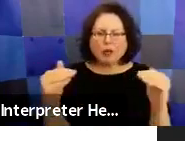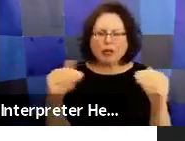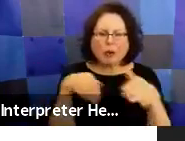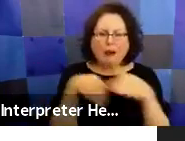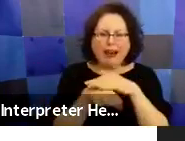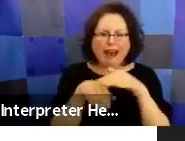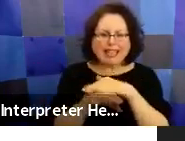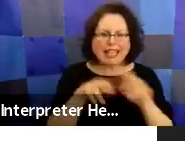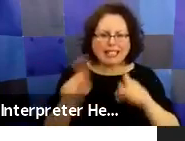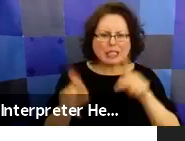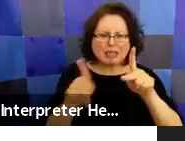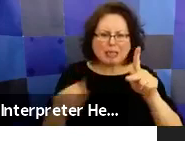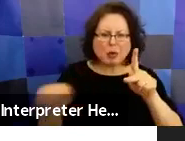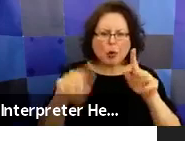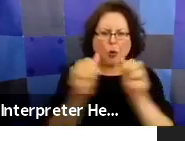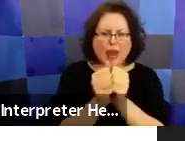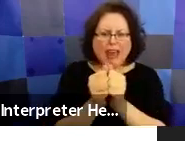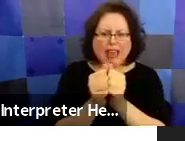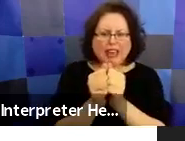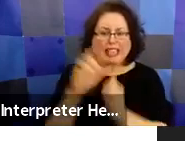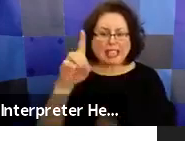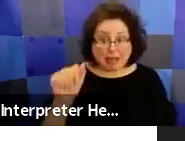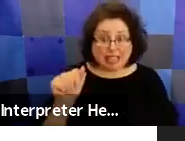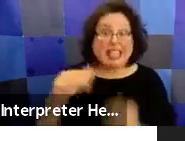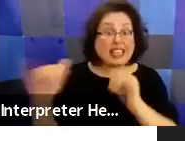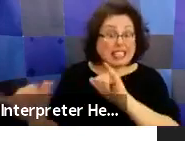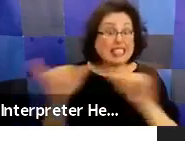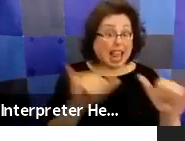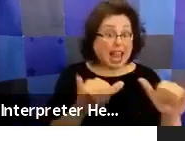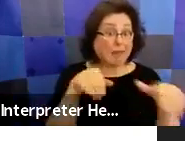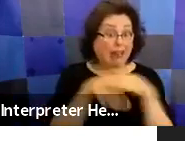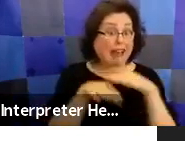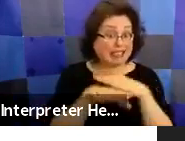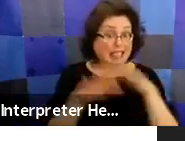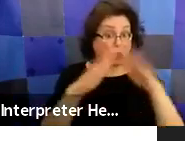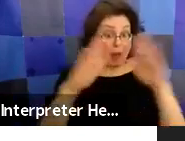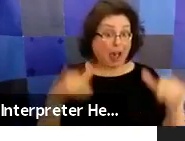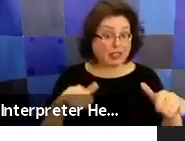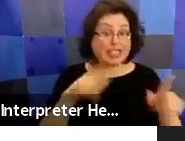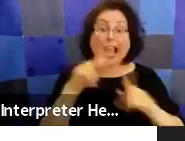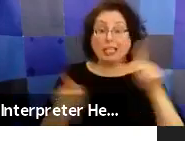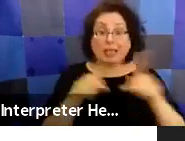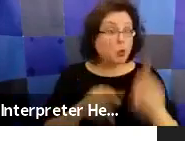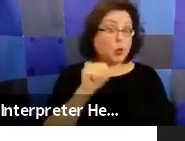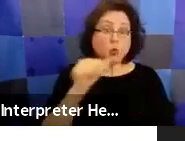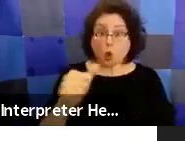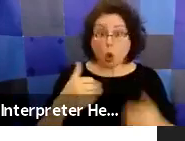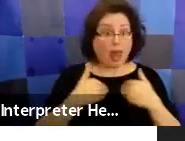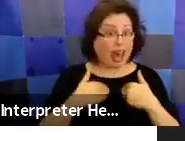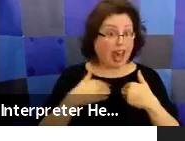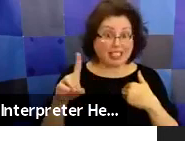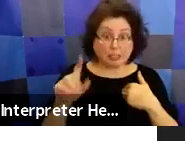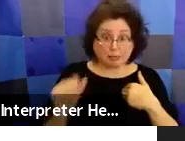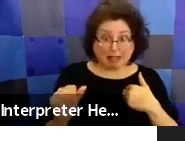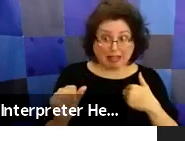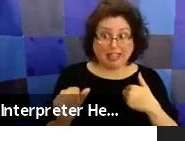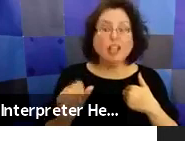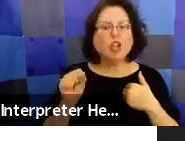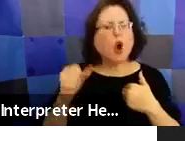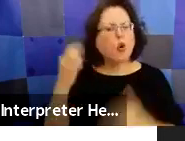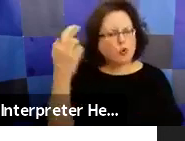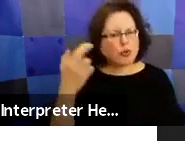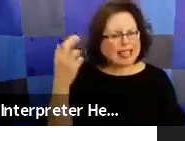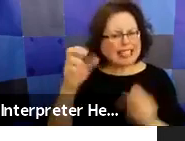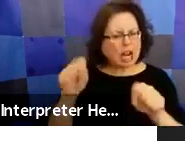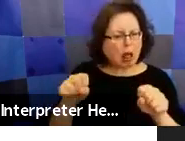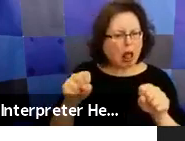people with disabilities the same access to housing as people who don't have disabilities. And so reasonable accommodations that